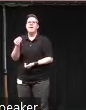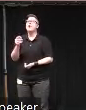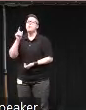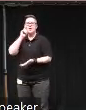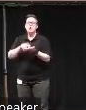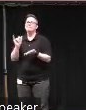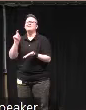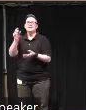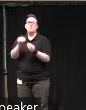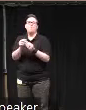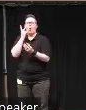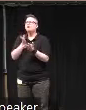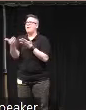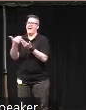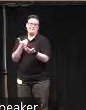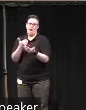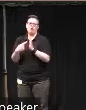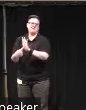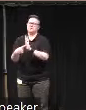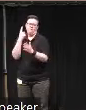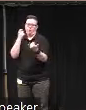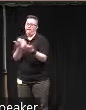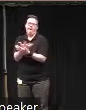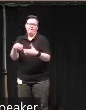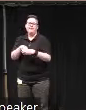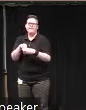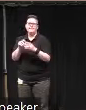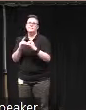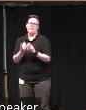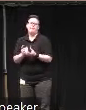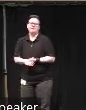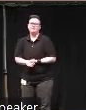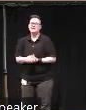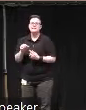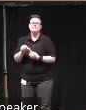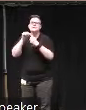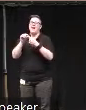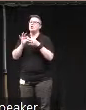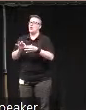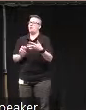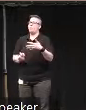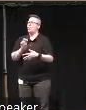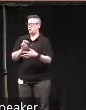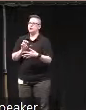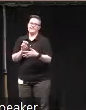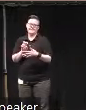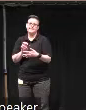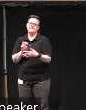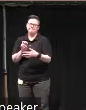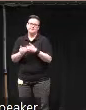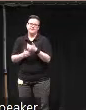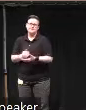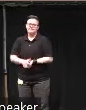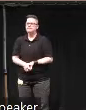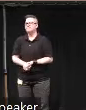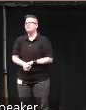transparent in all aspects of our department, particularly in the promotion process.